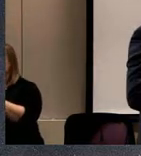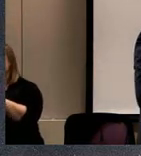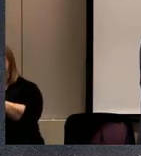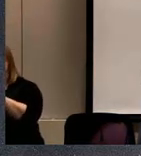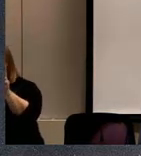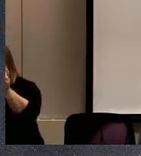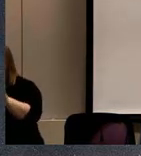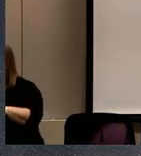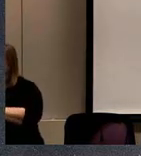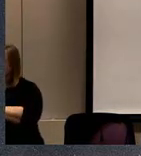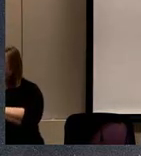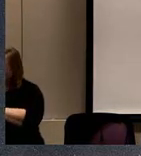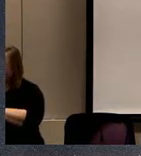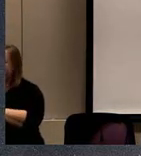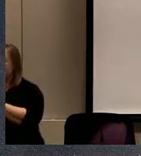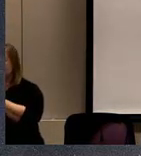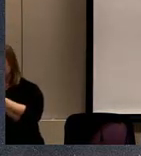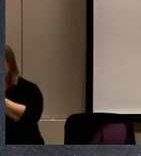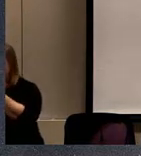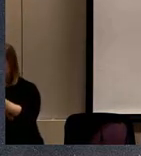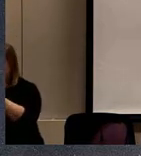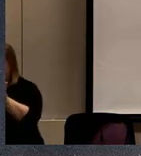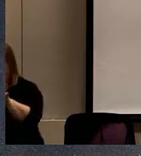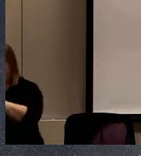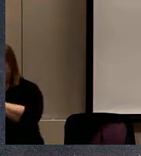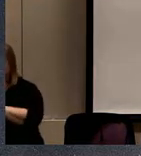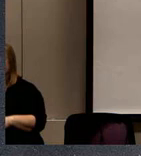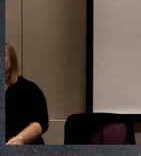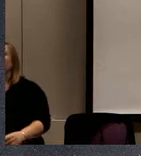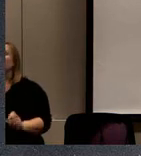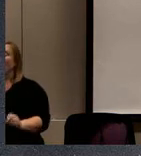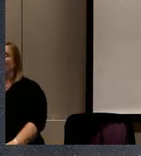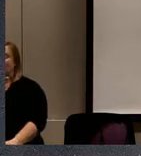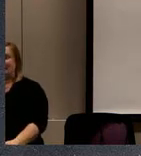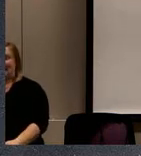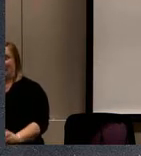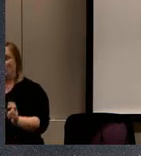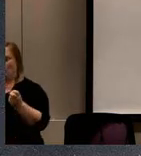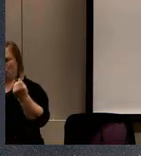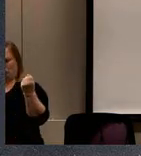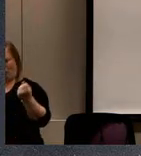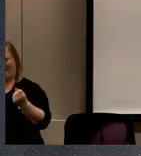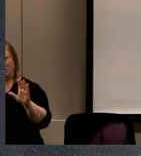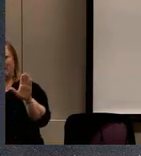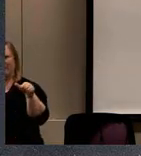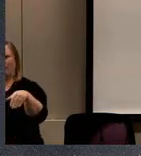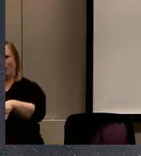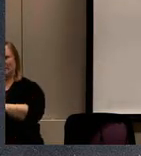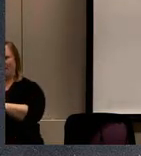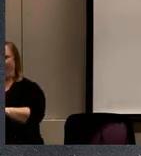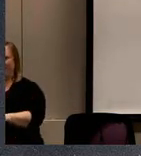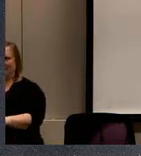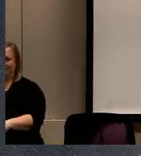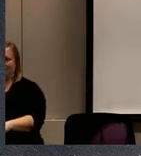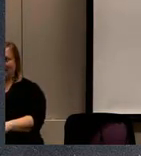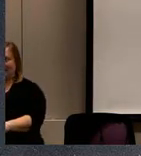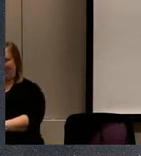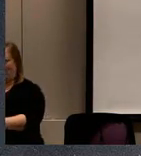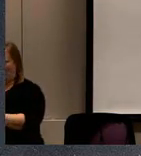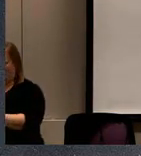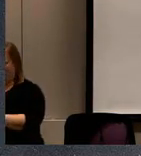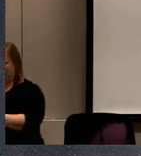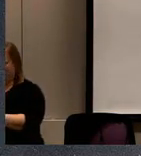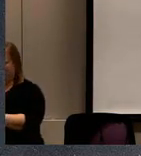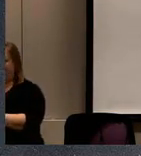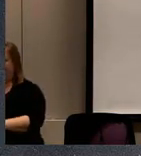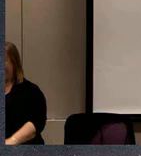travel services and things like that. But senior driving is an issue that we've been focusing a lot on in the last 10 years for a